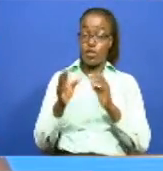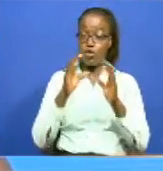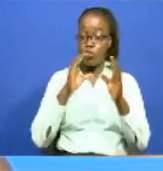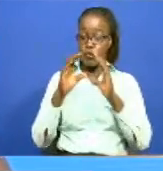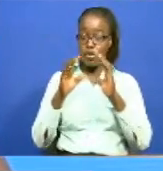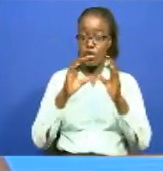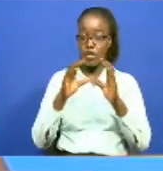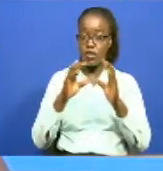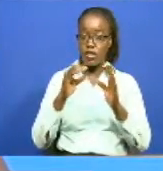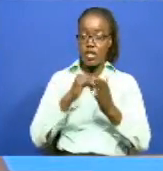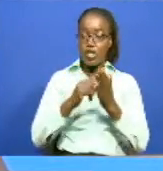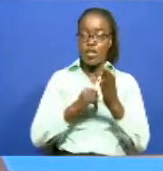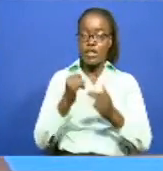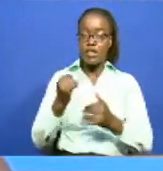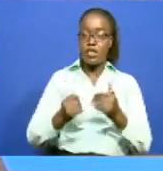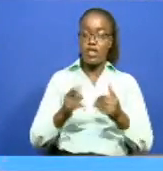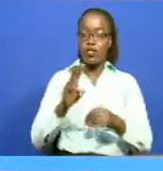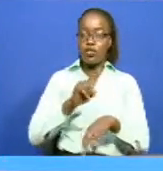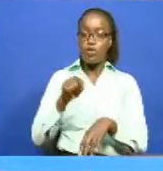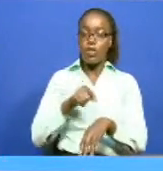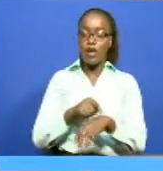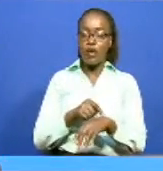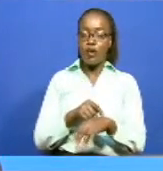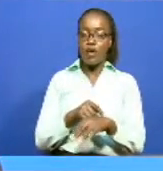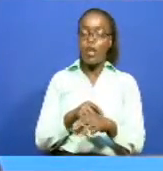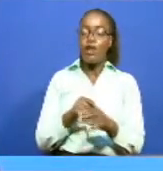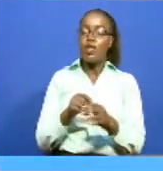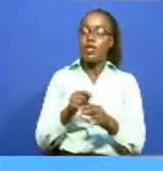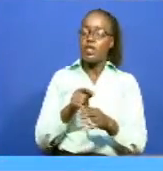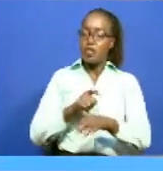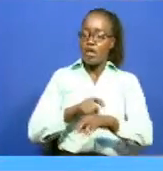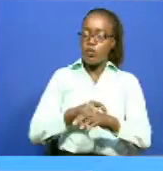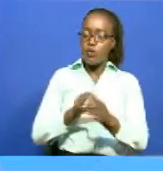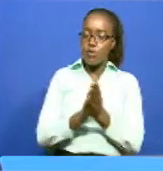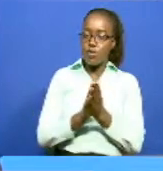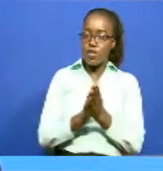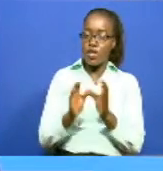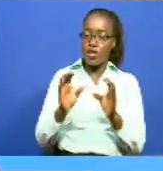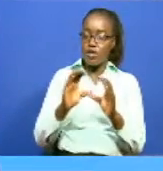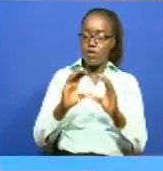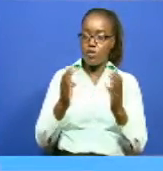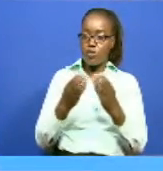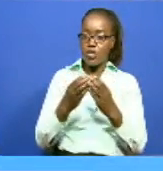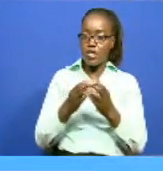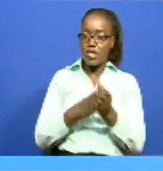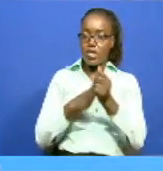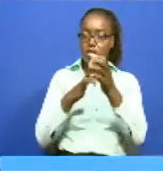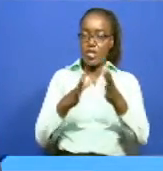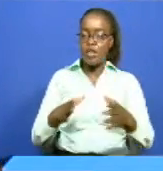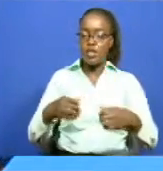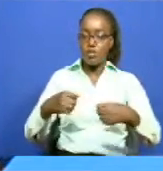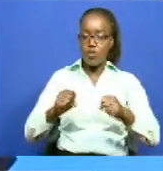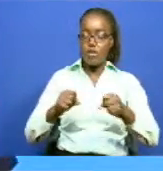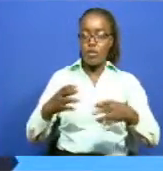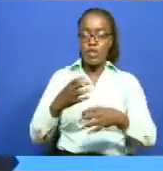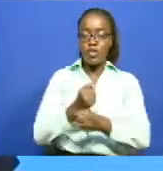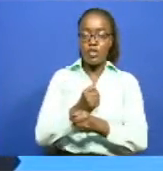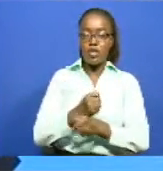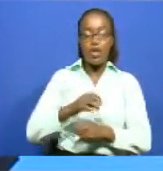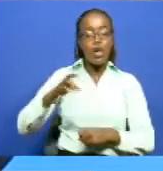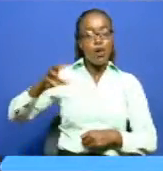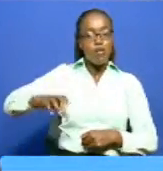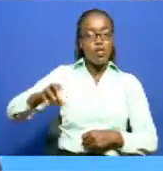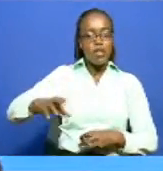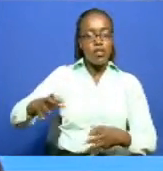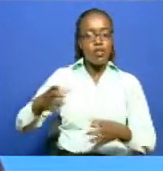just concluded a 2-hour session with the community. We met with the leaders of the Boda Association. We've met with the Matatu